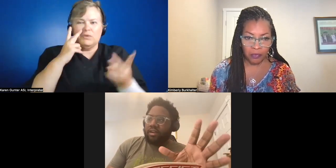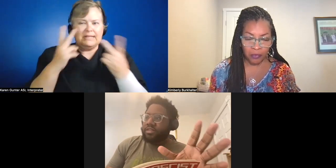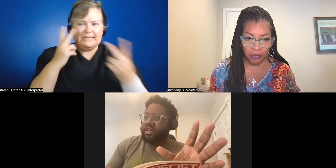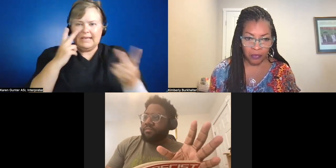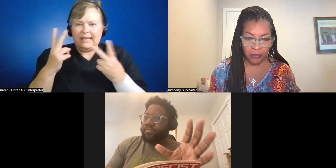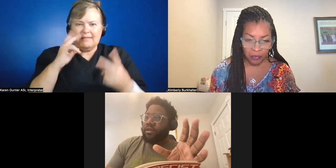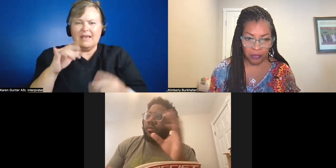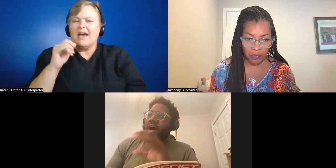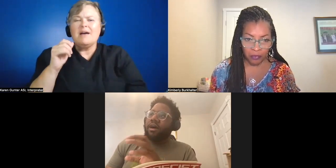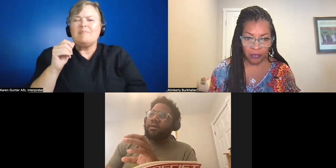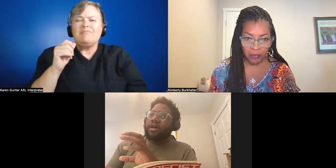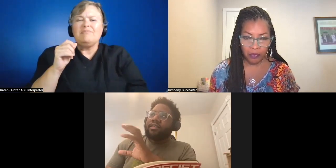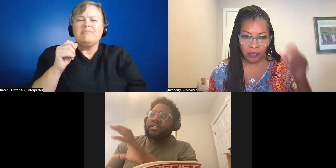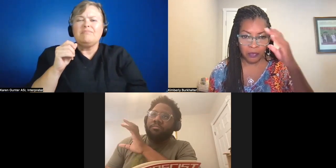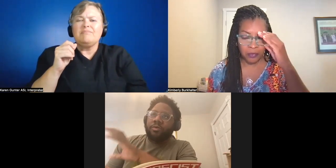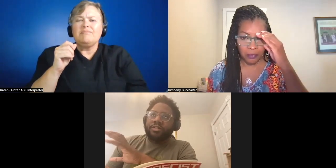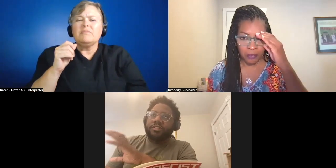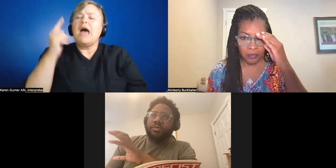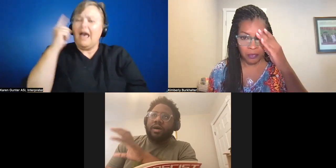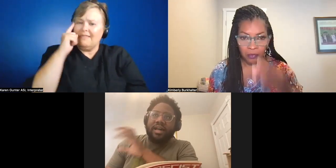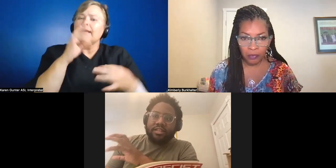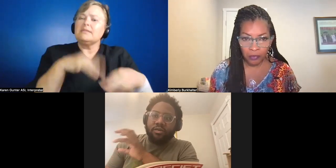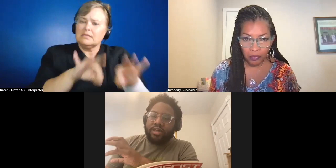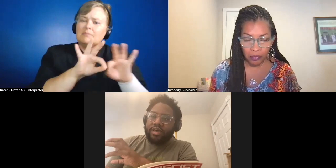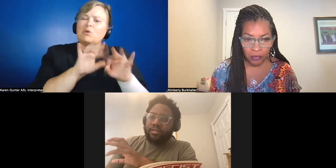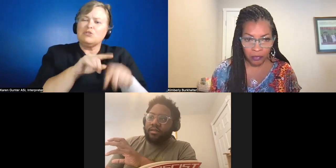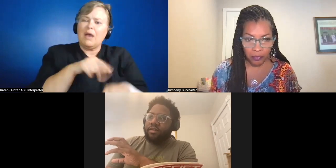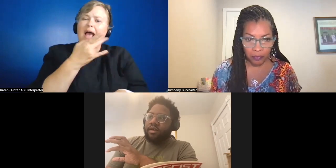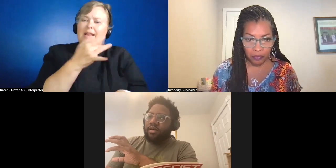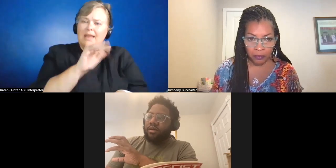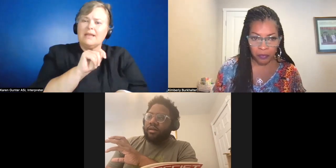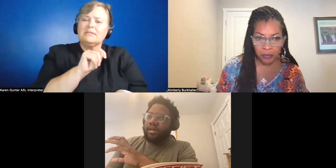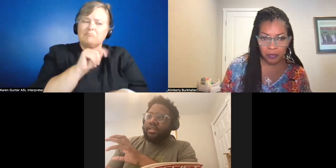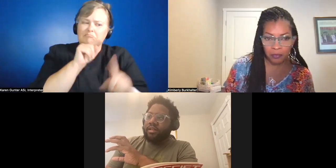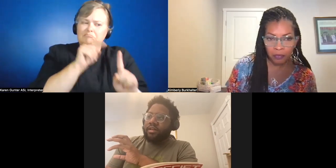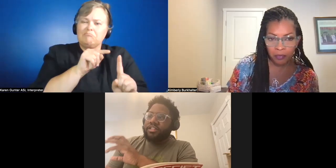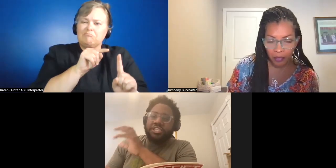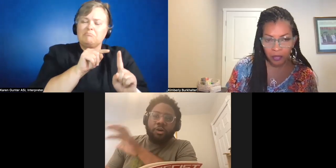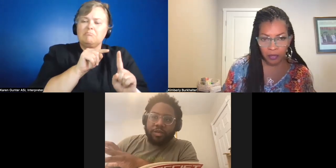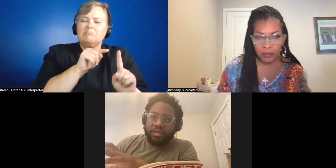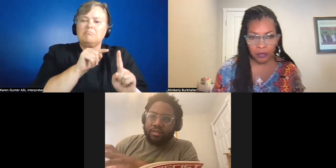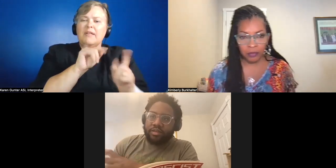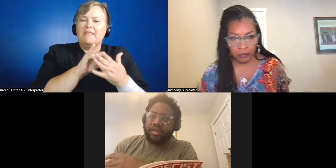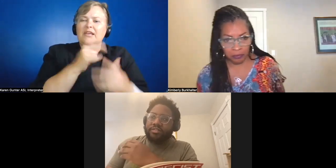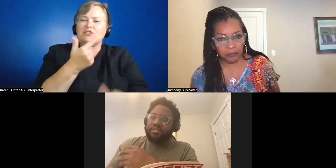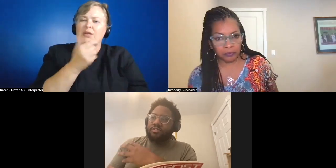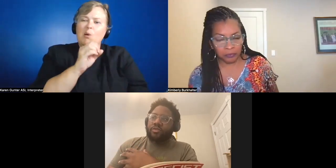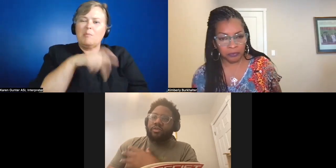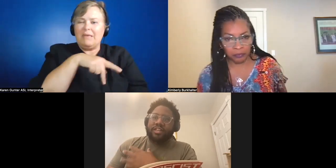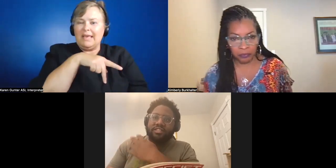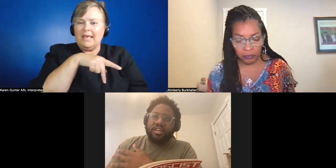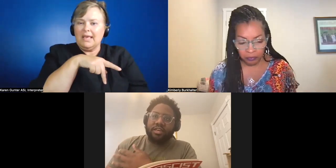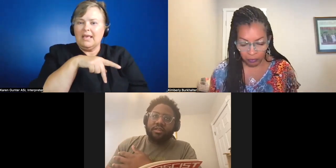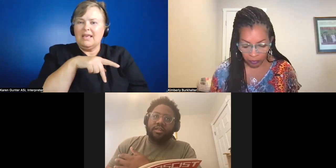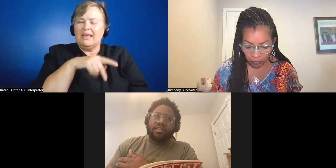I don't think, while I think it's important to highlight the way that the GOP has sort